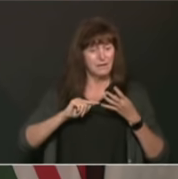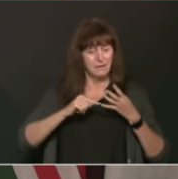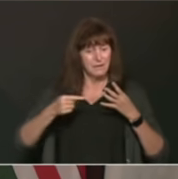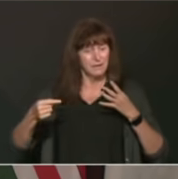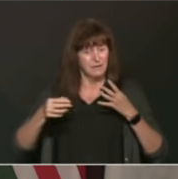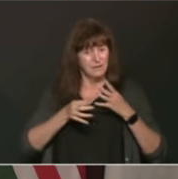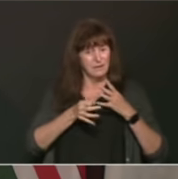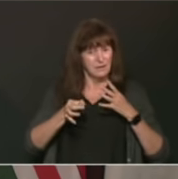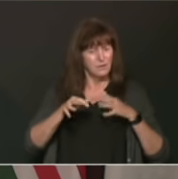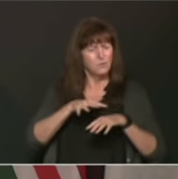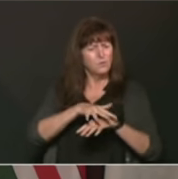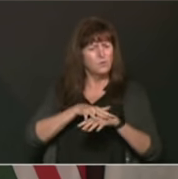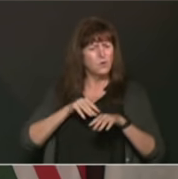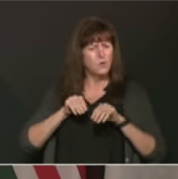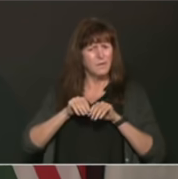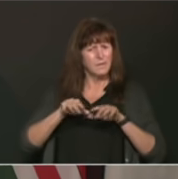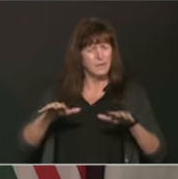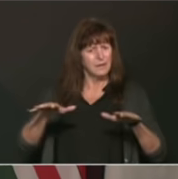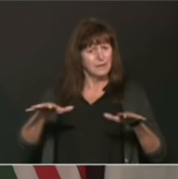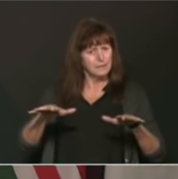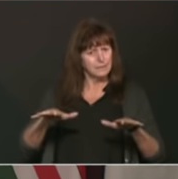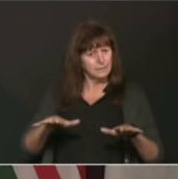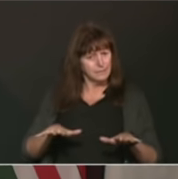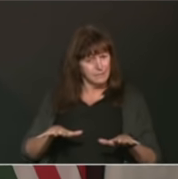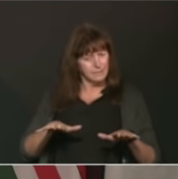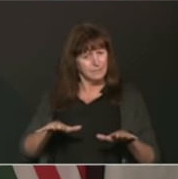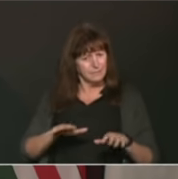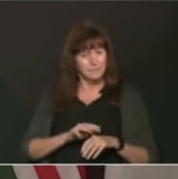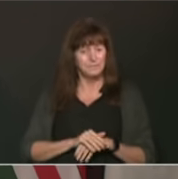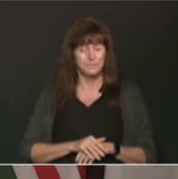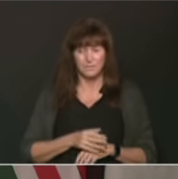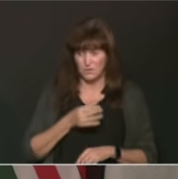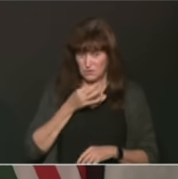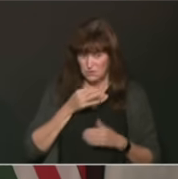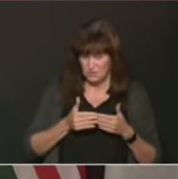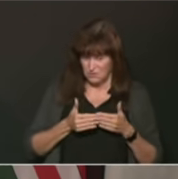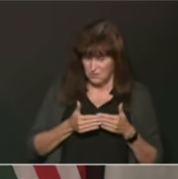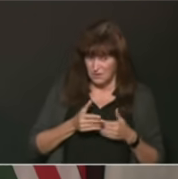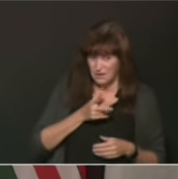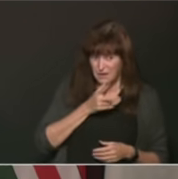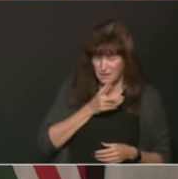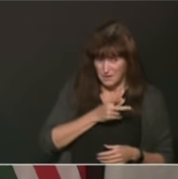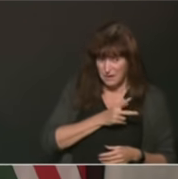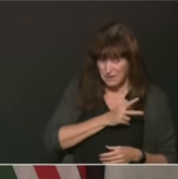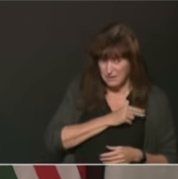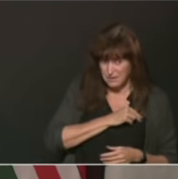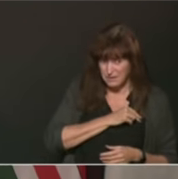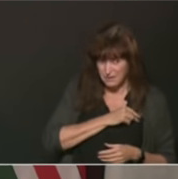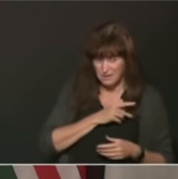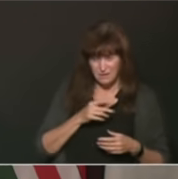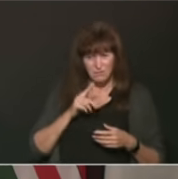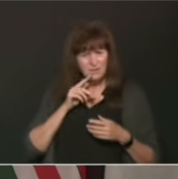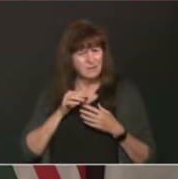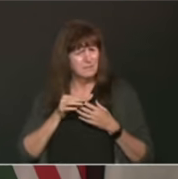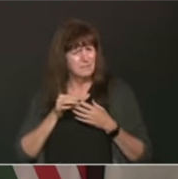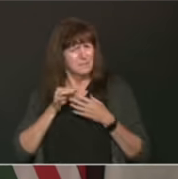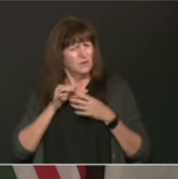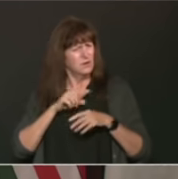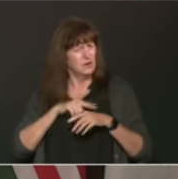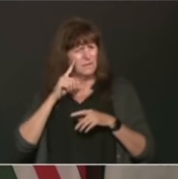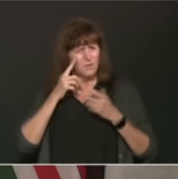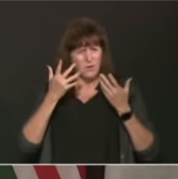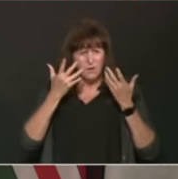Thanksgiving is coming up, a special time of year for many Ontarians, and an opportunity to show appreciation and